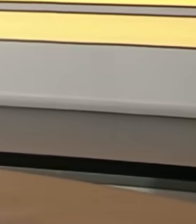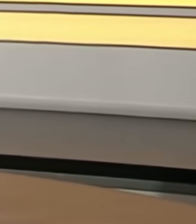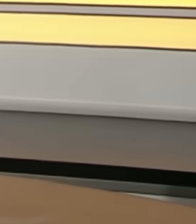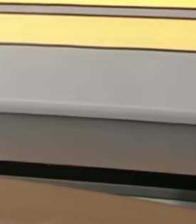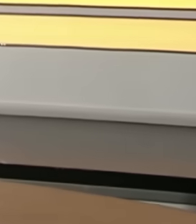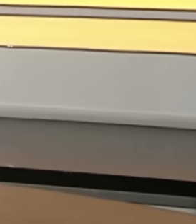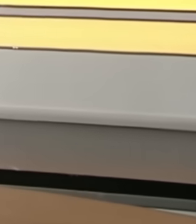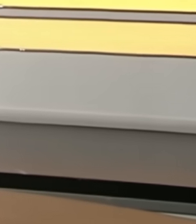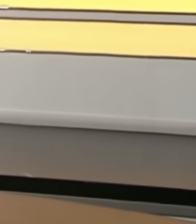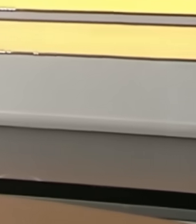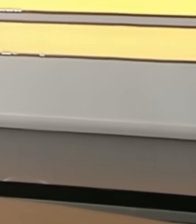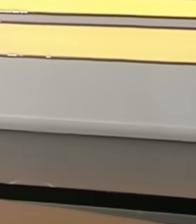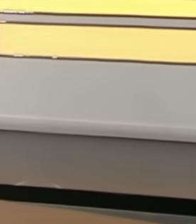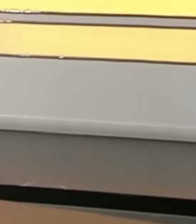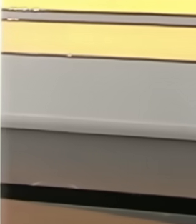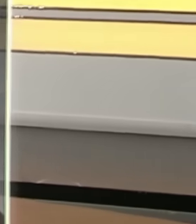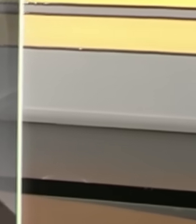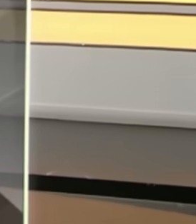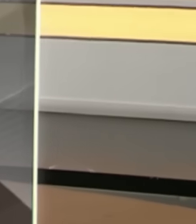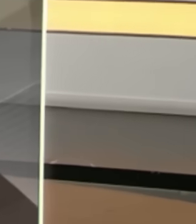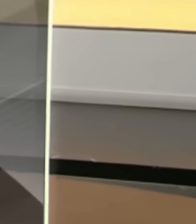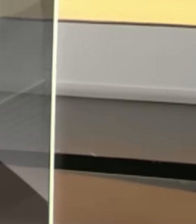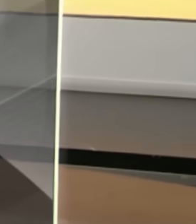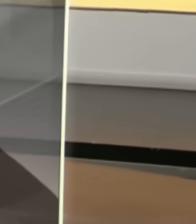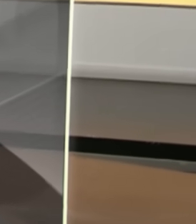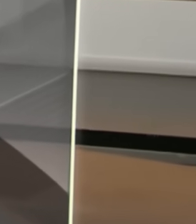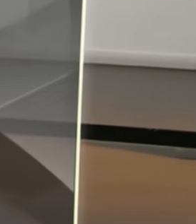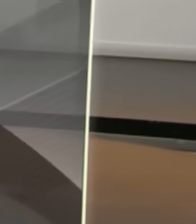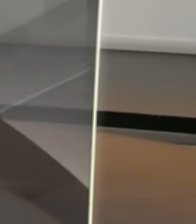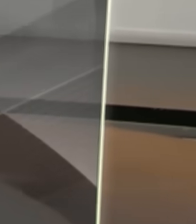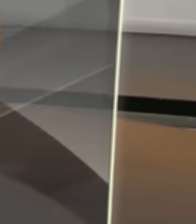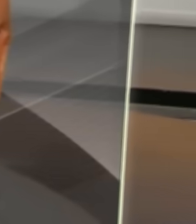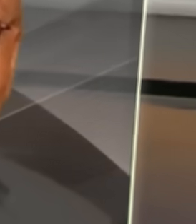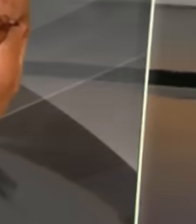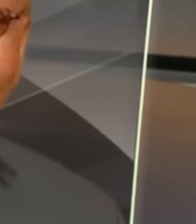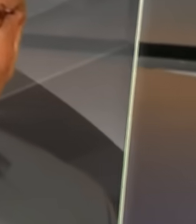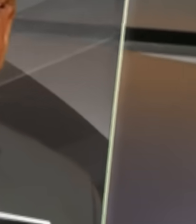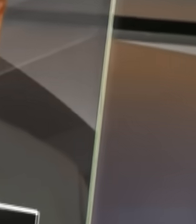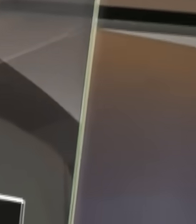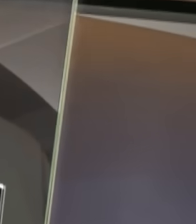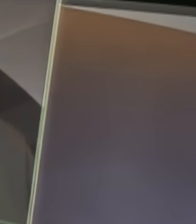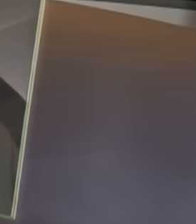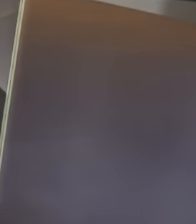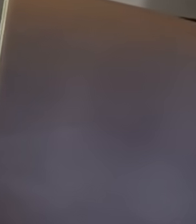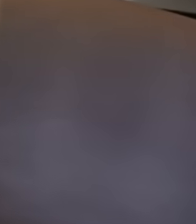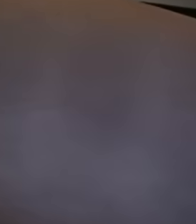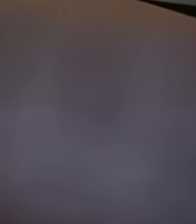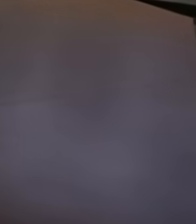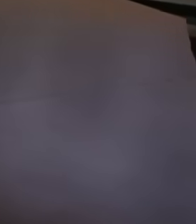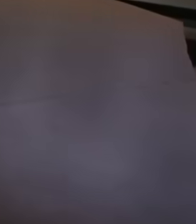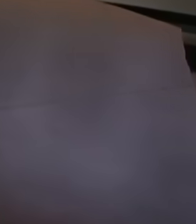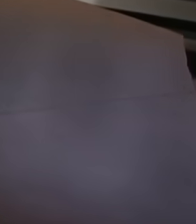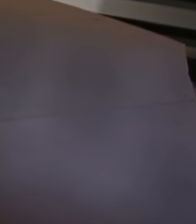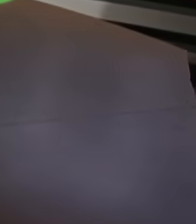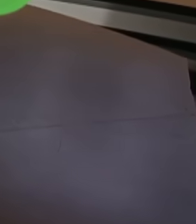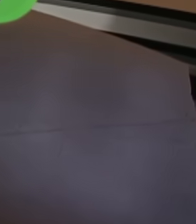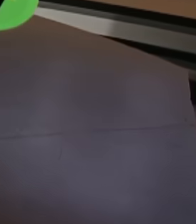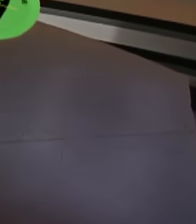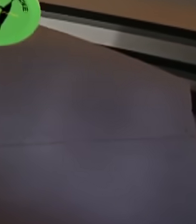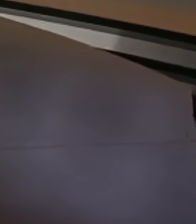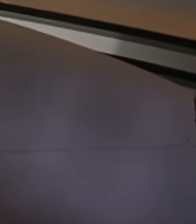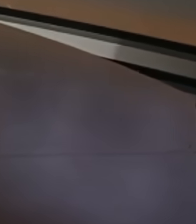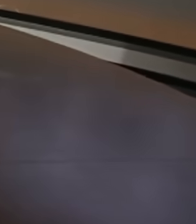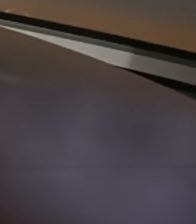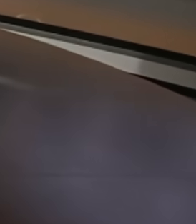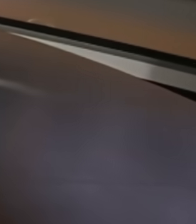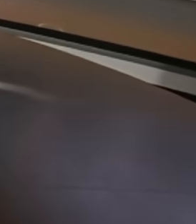772,109 to be exact. So those are your top three contenders. As we take a look now at more of the figures and the data emerging, let's extend